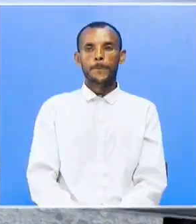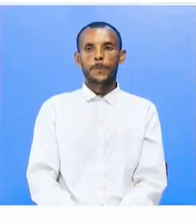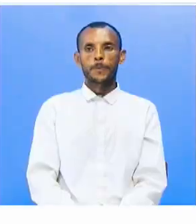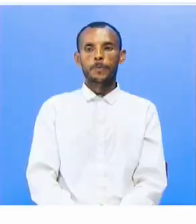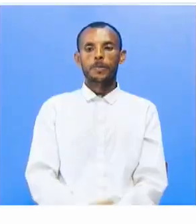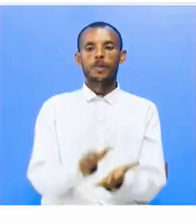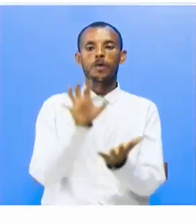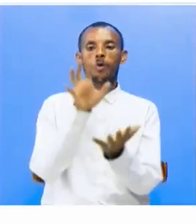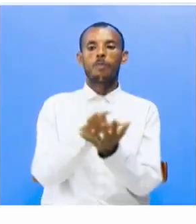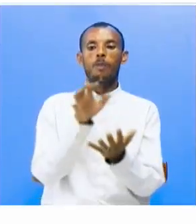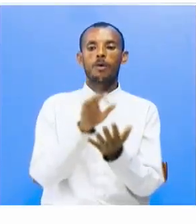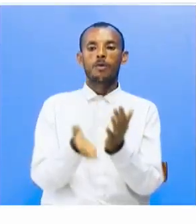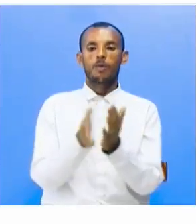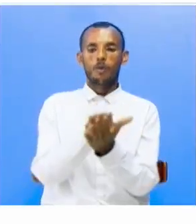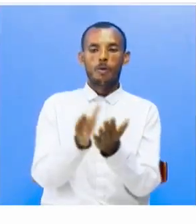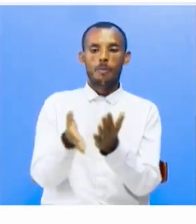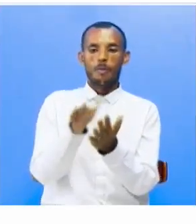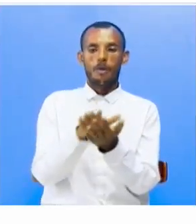Compound interest.